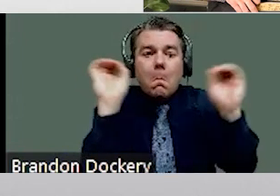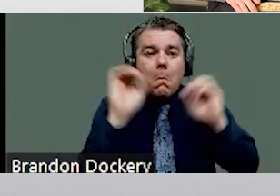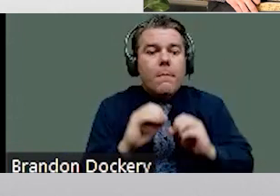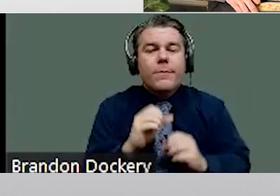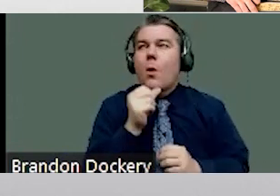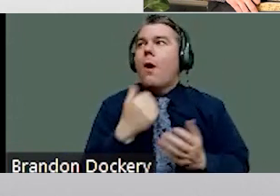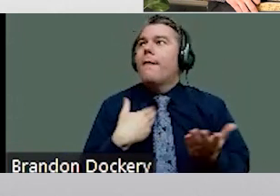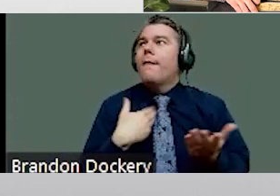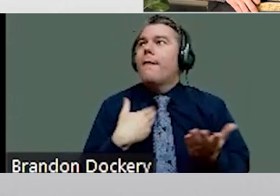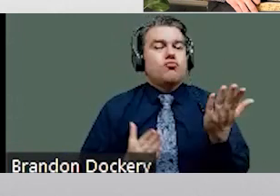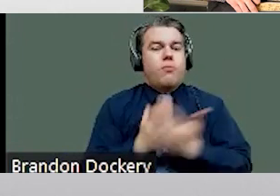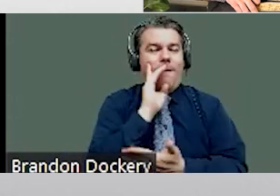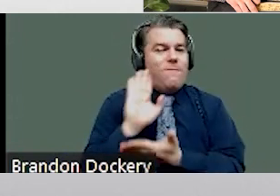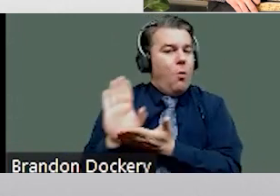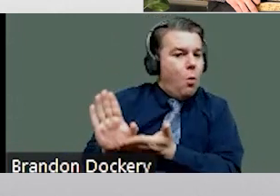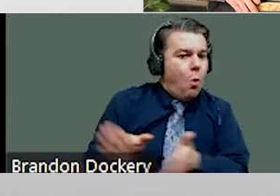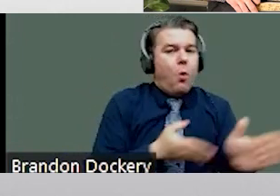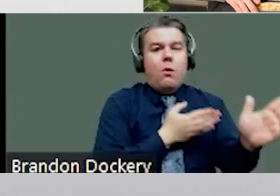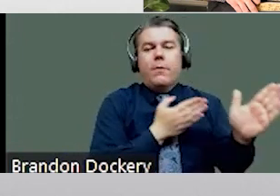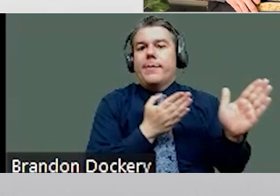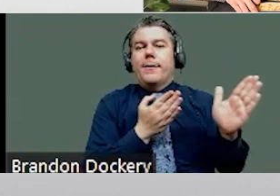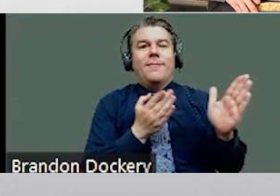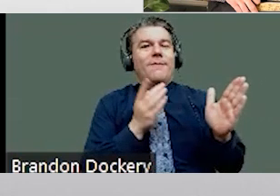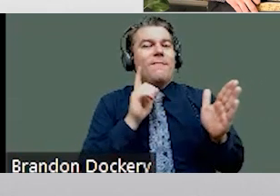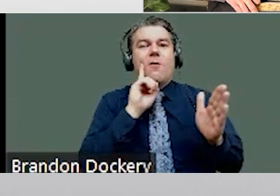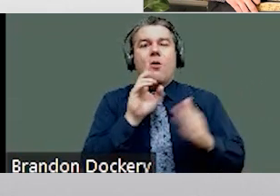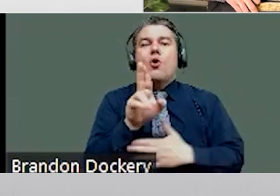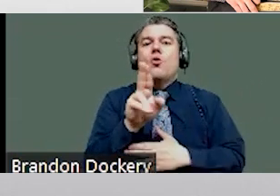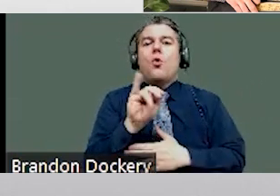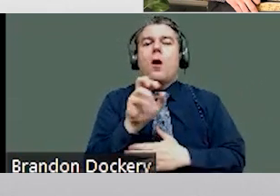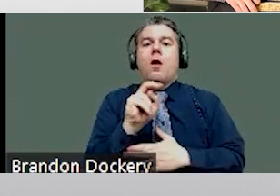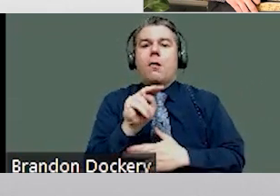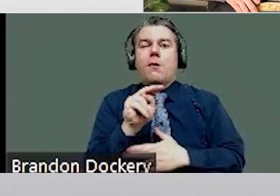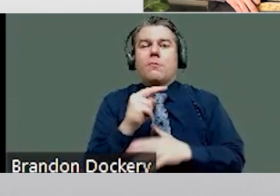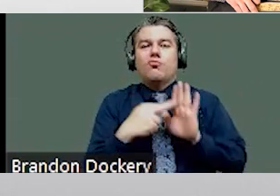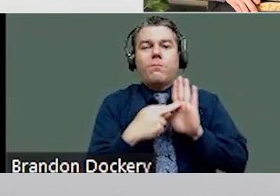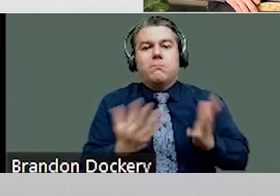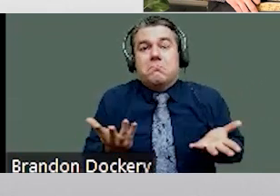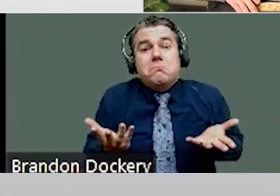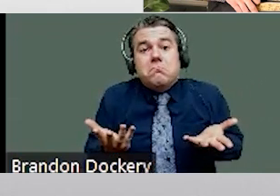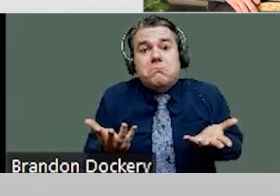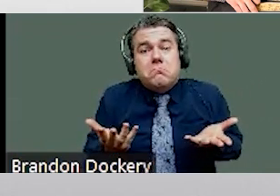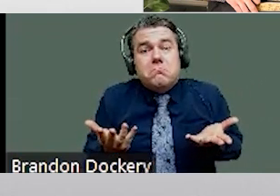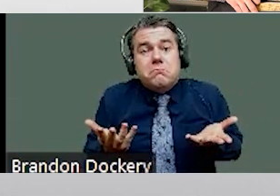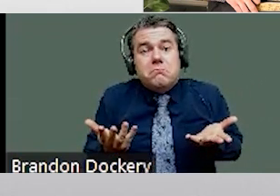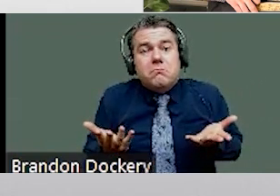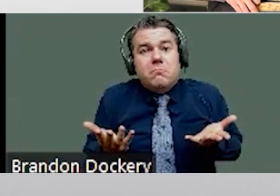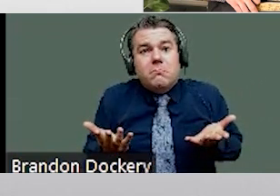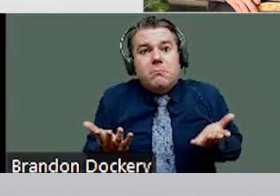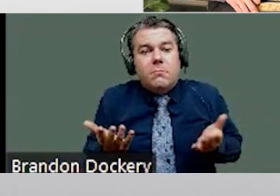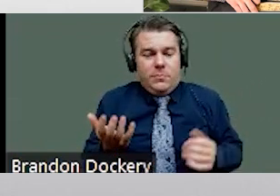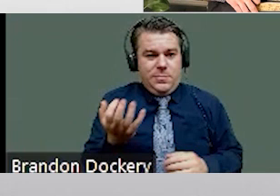the right to organize for union representation. So it is